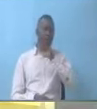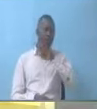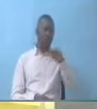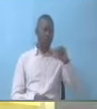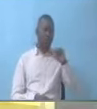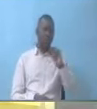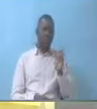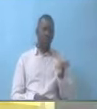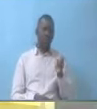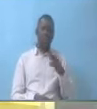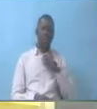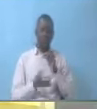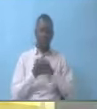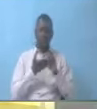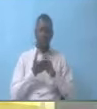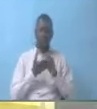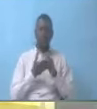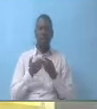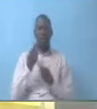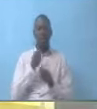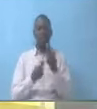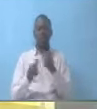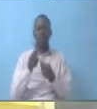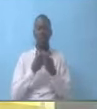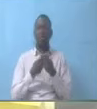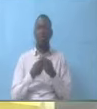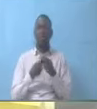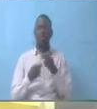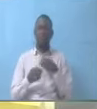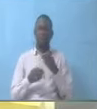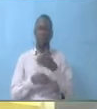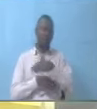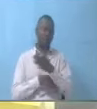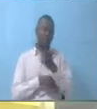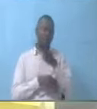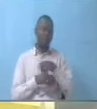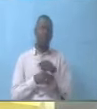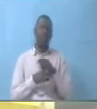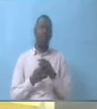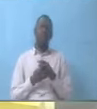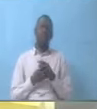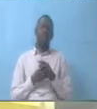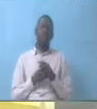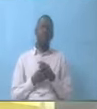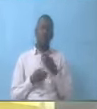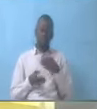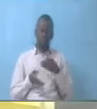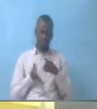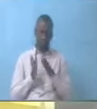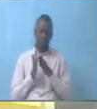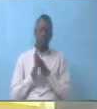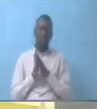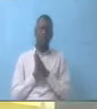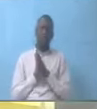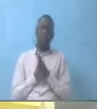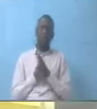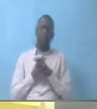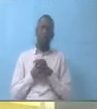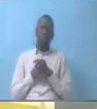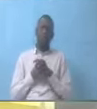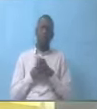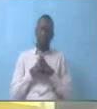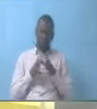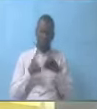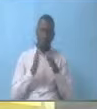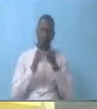Appeal. Ne dal nañu bind nak appeal di tapel ci buntu bi Seydou Wali d'appel. This was the record of proceedings. Ni da mo nekon niñ